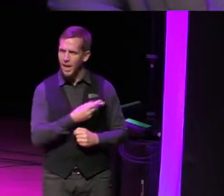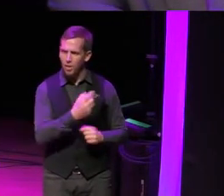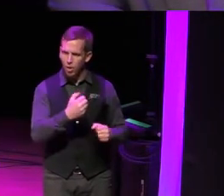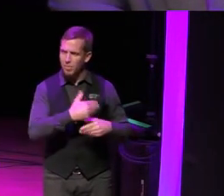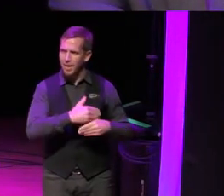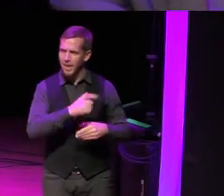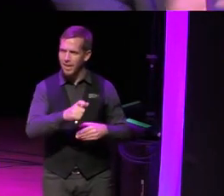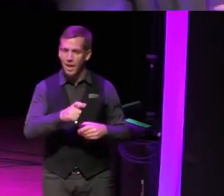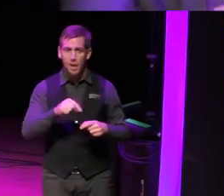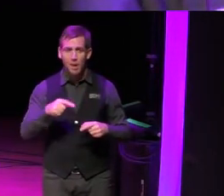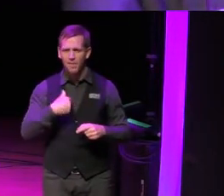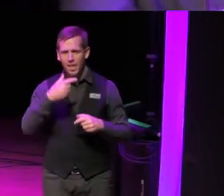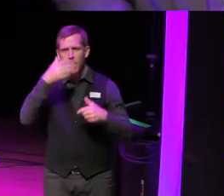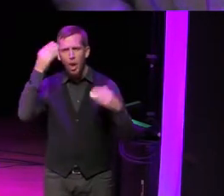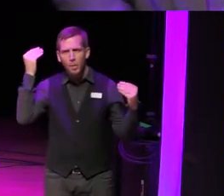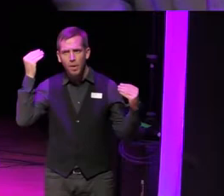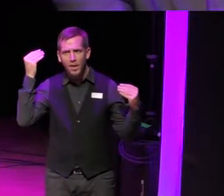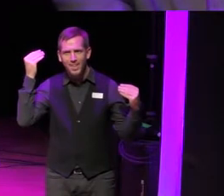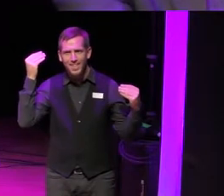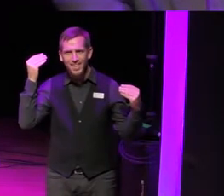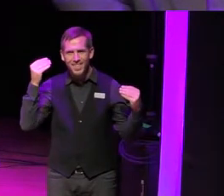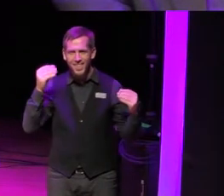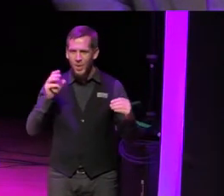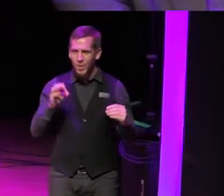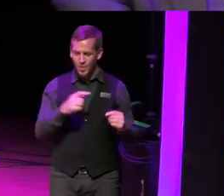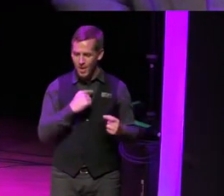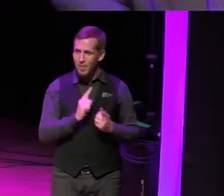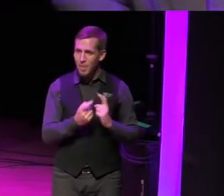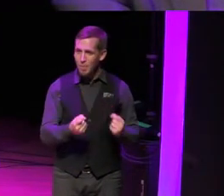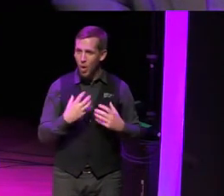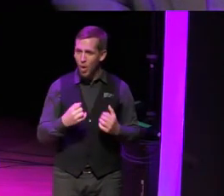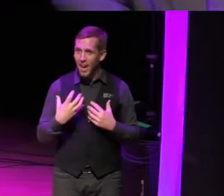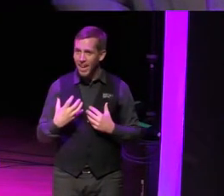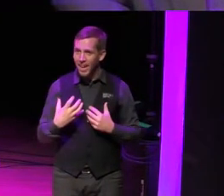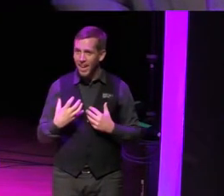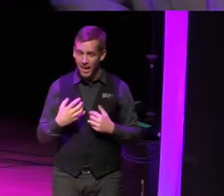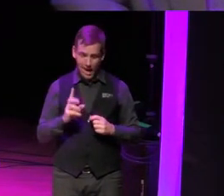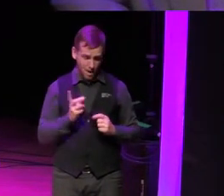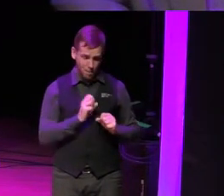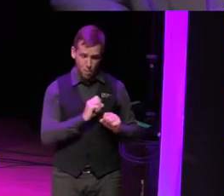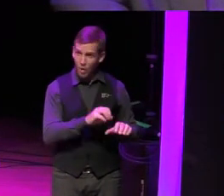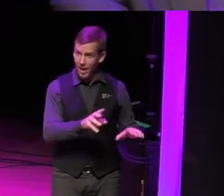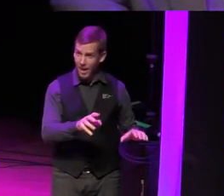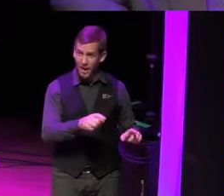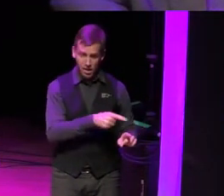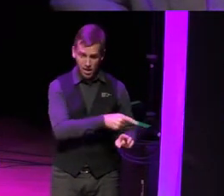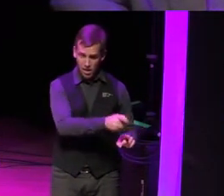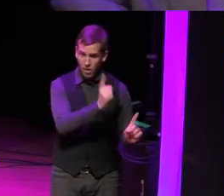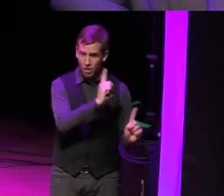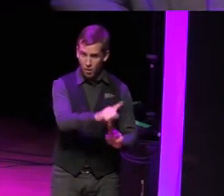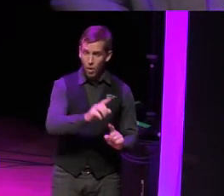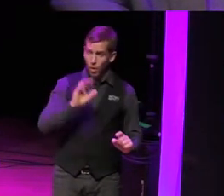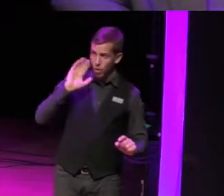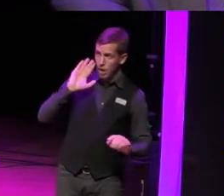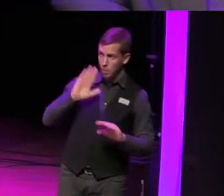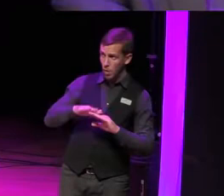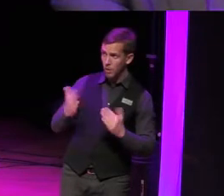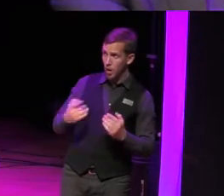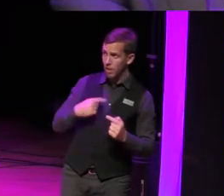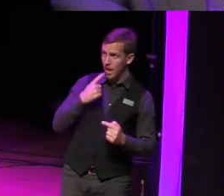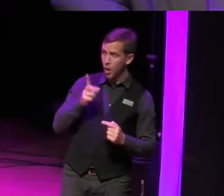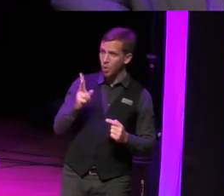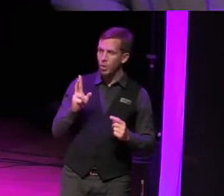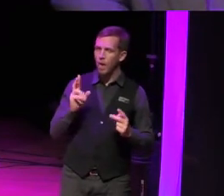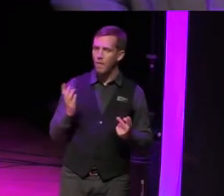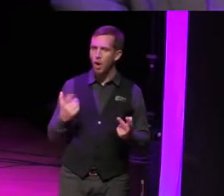Because people are influenced not only by what you tell them to do, but people are influenced by what you do as a